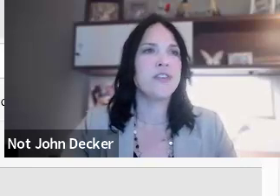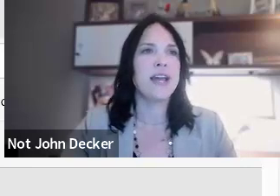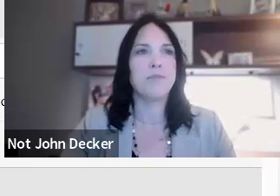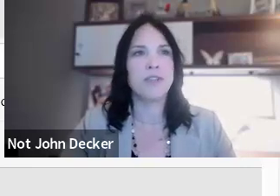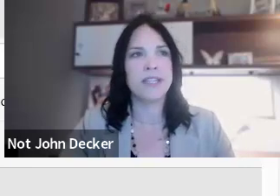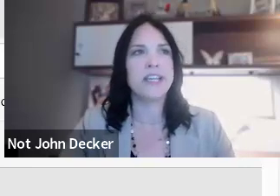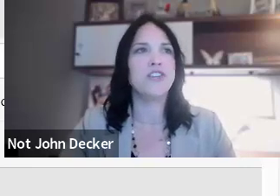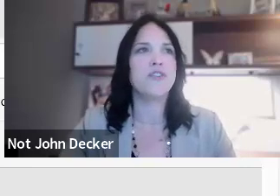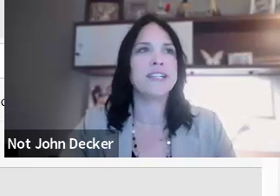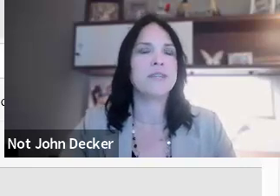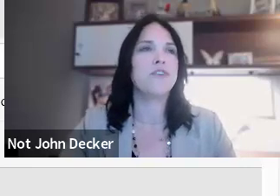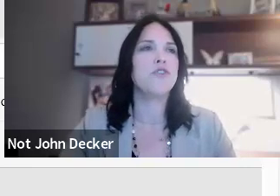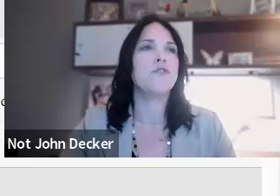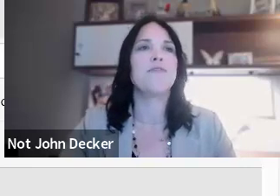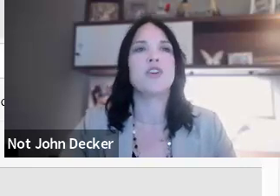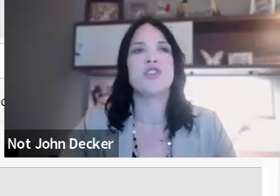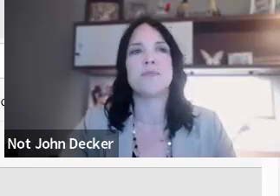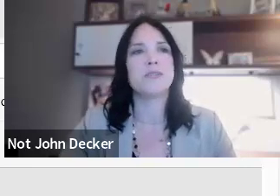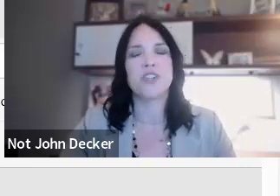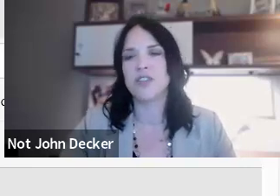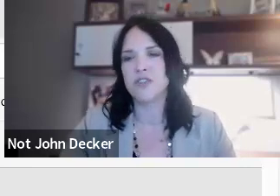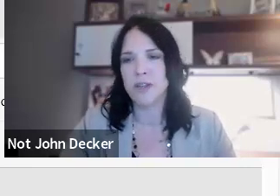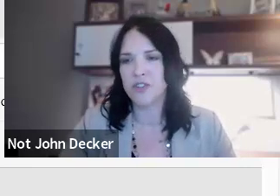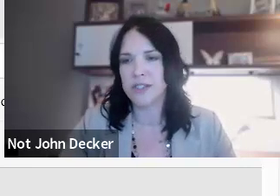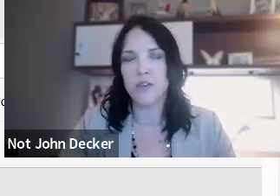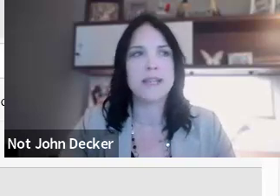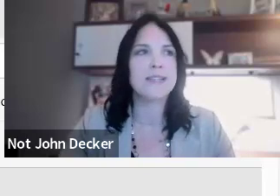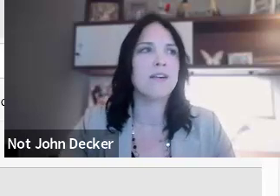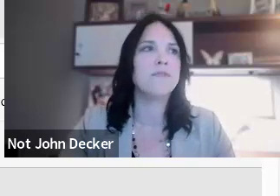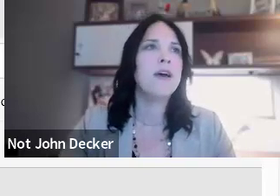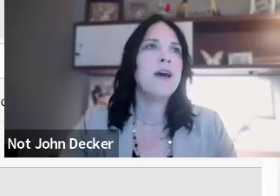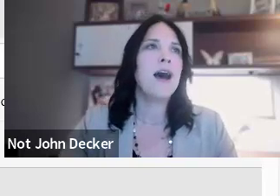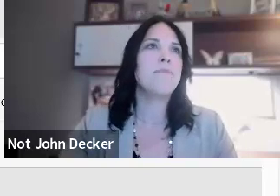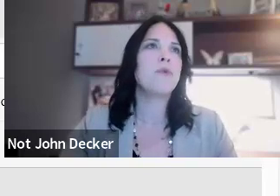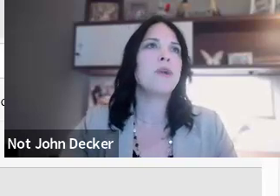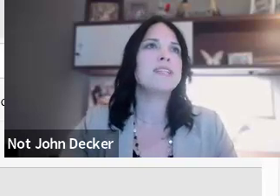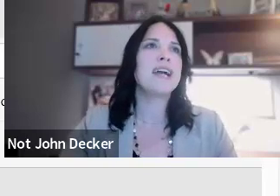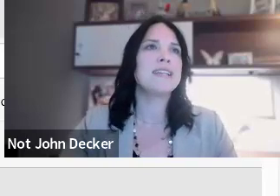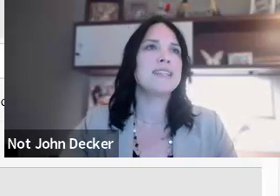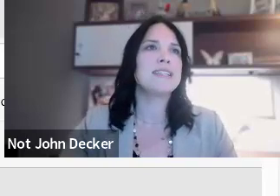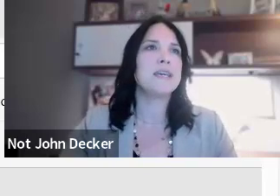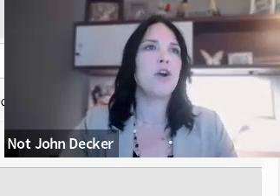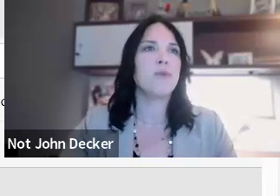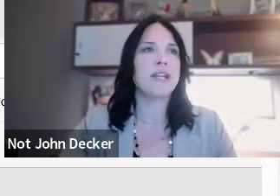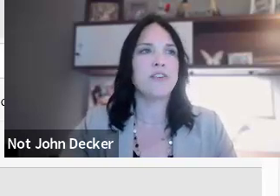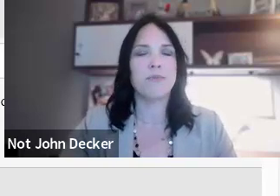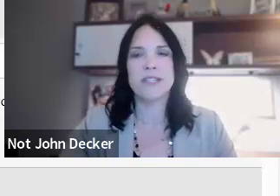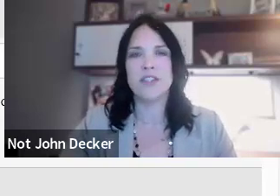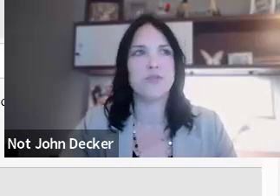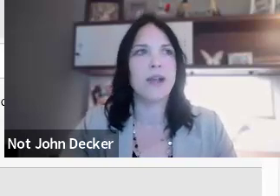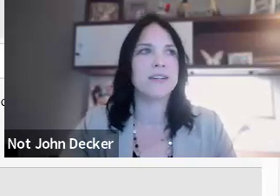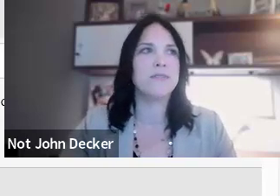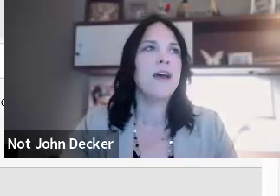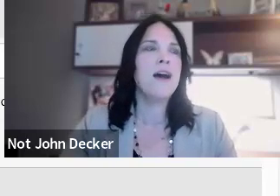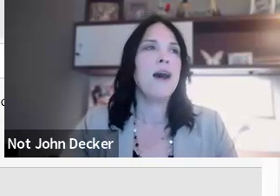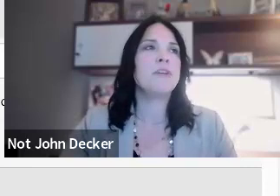information here that I put the link in. You guys can review. If you have questions, please reach out to your specialist or myself. But I wanted to highlight this key part right here that